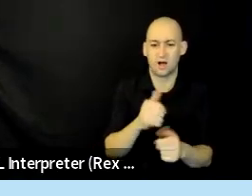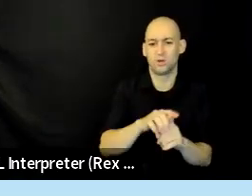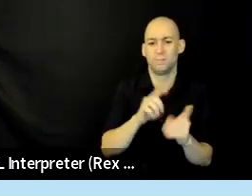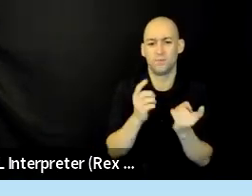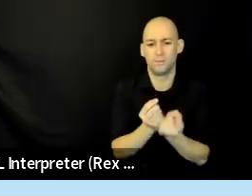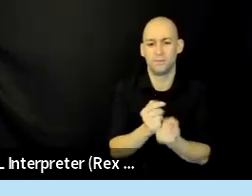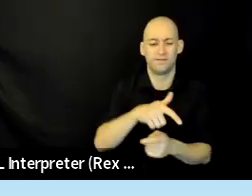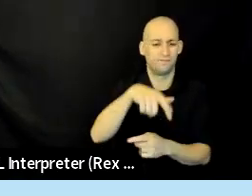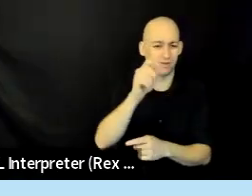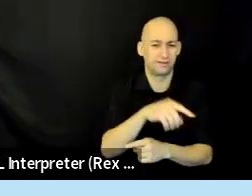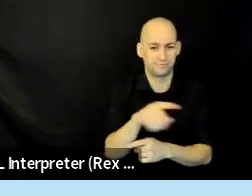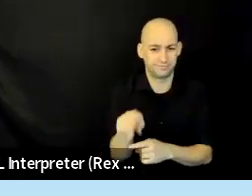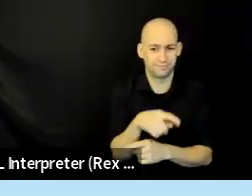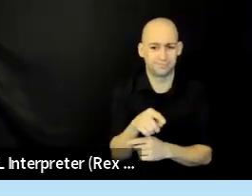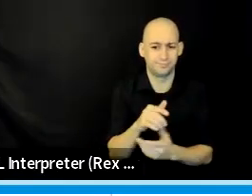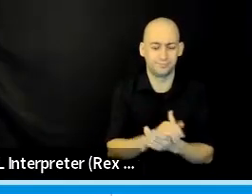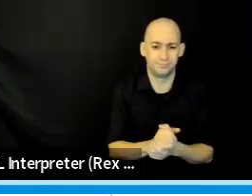findings. Next.